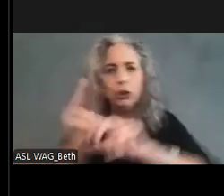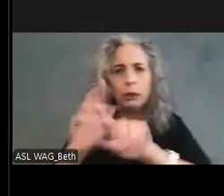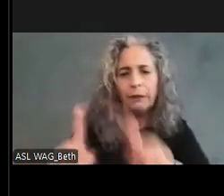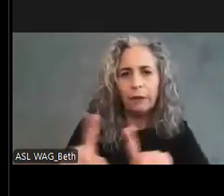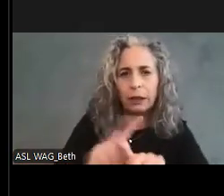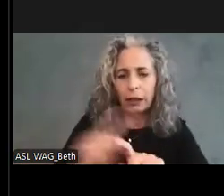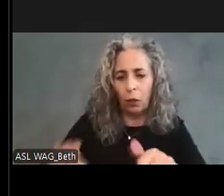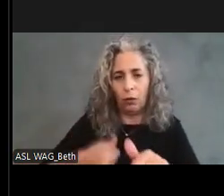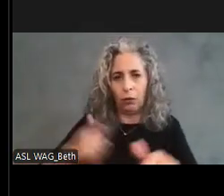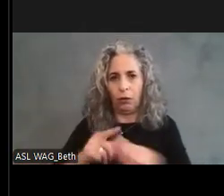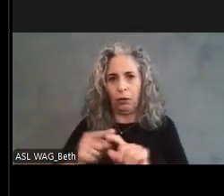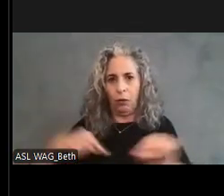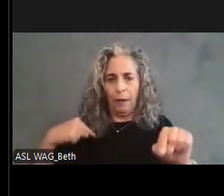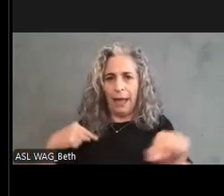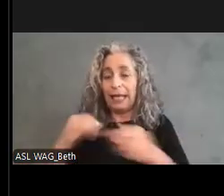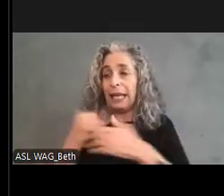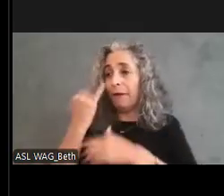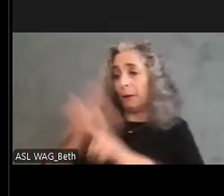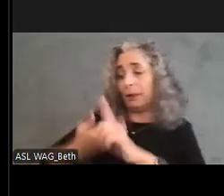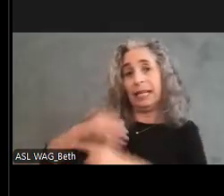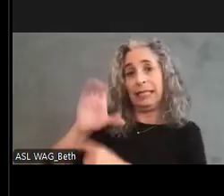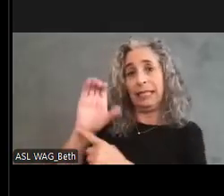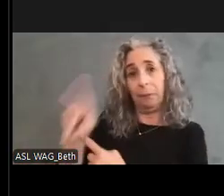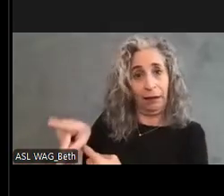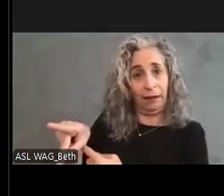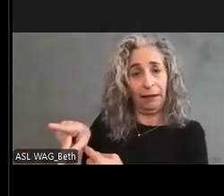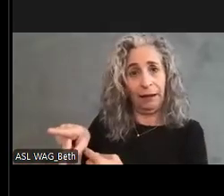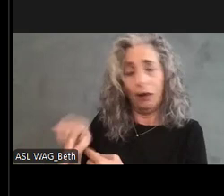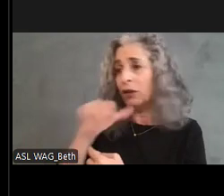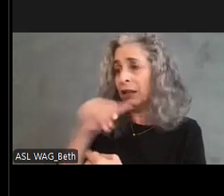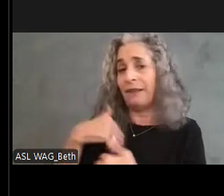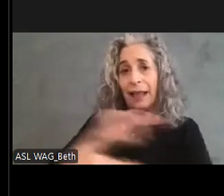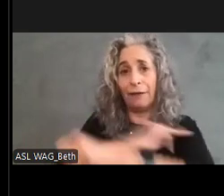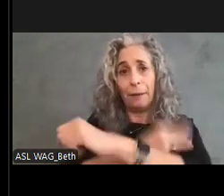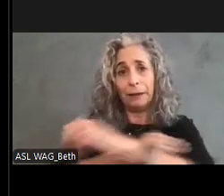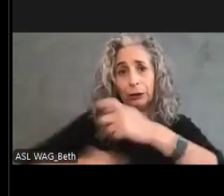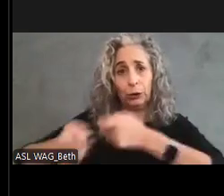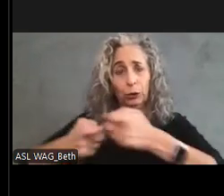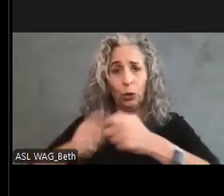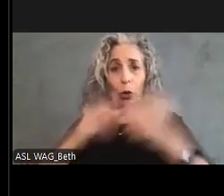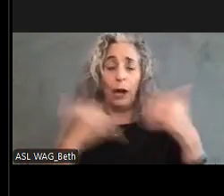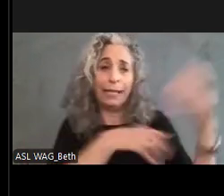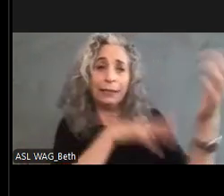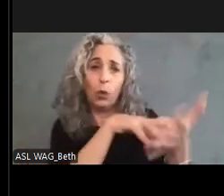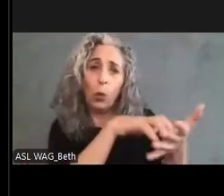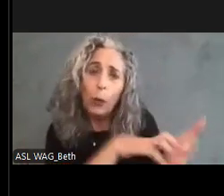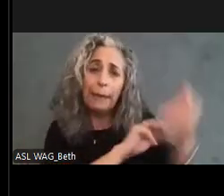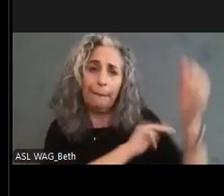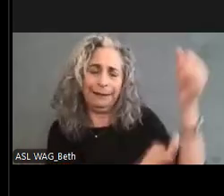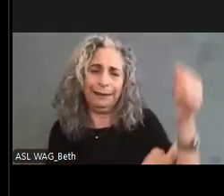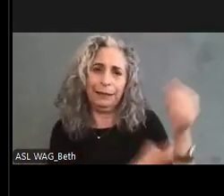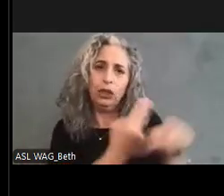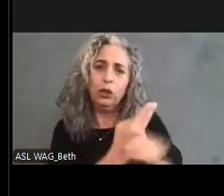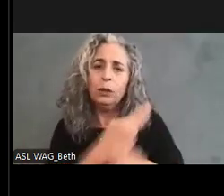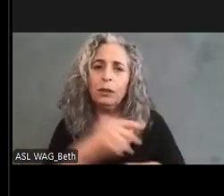of someone with cerebral palsy or someone who might not have a lot of muscle control or weak muscles, maybe we should use the AR glasses, which